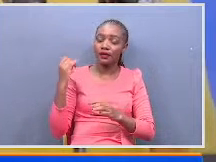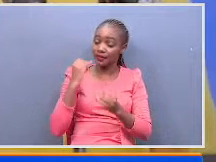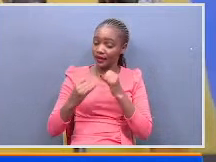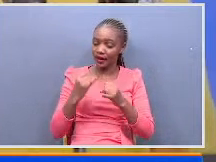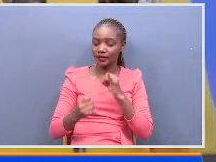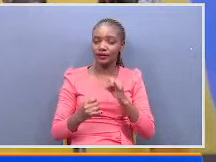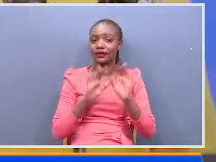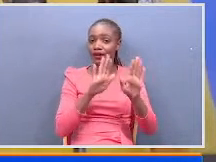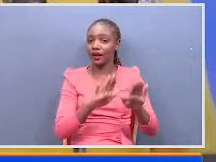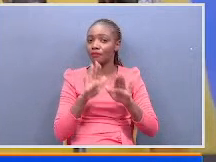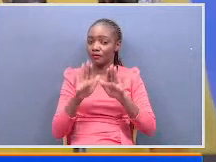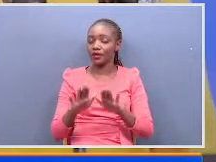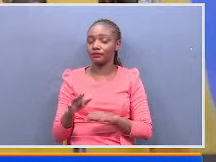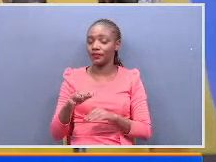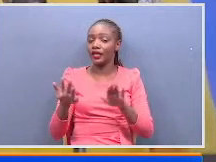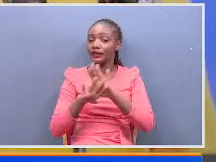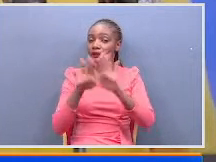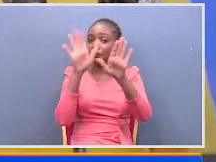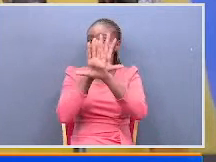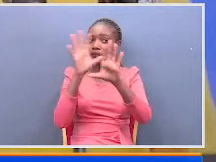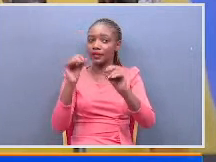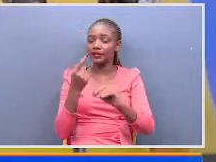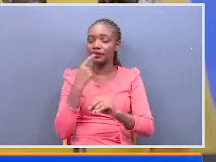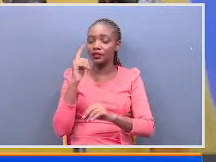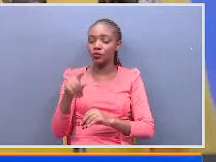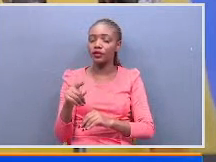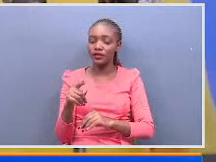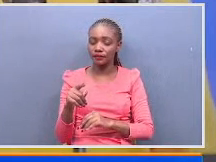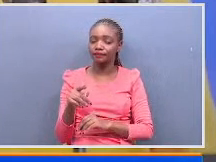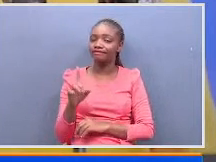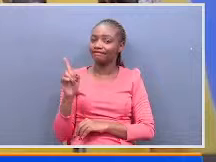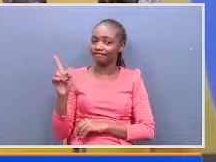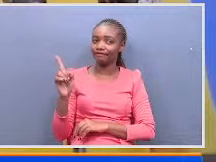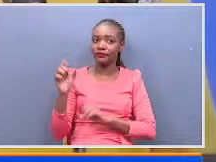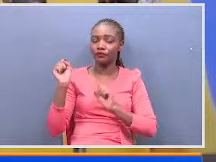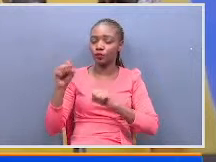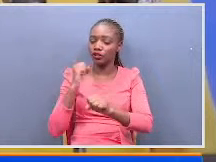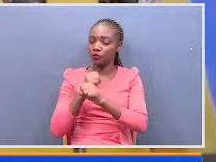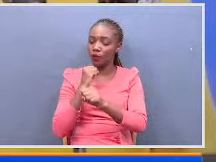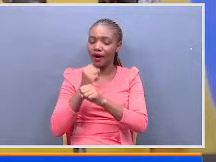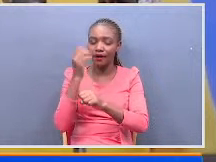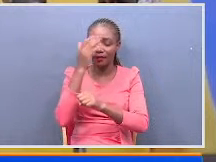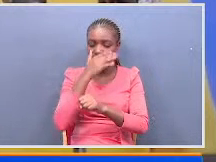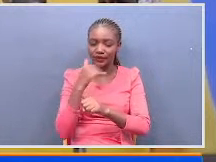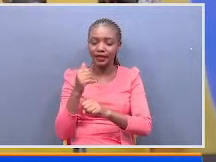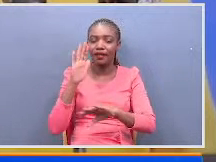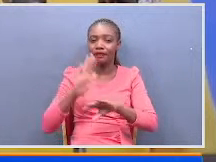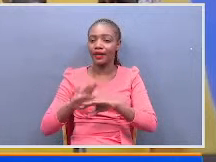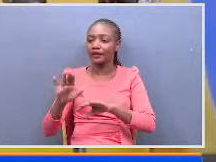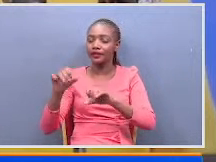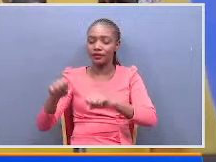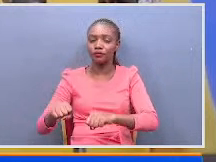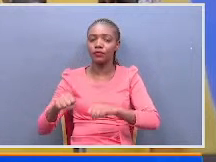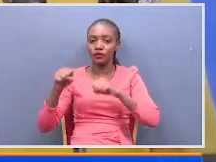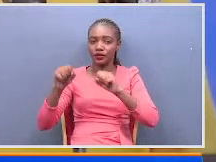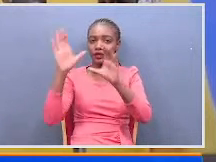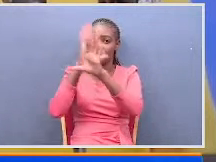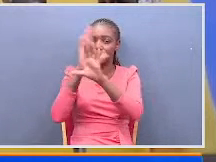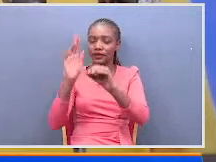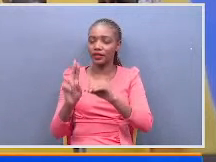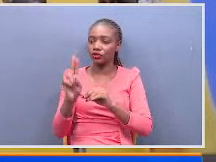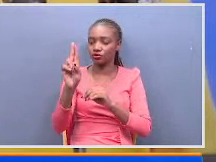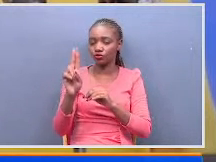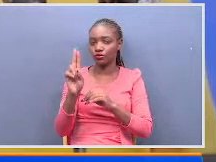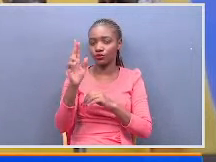National Stadium, the DP has reiterated that he can perform even better than his boss, President Uhuru